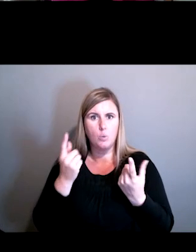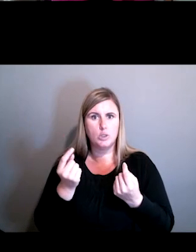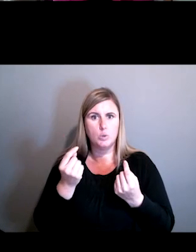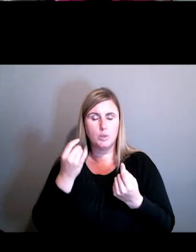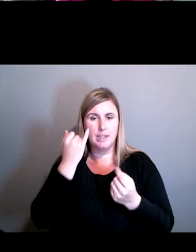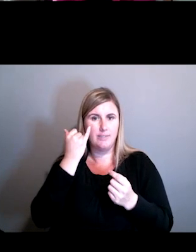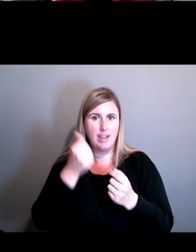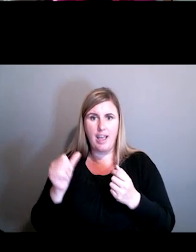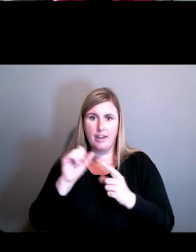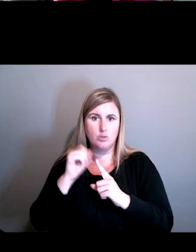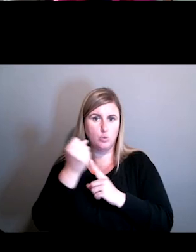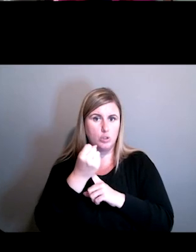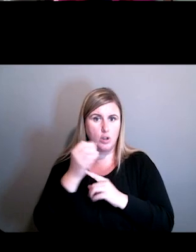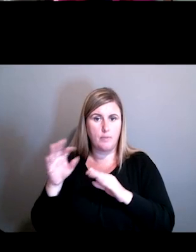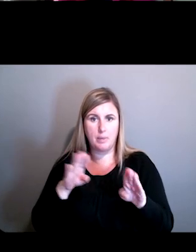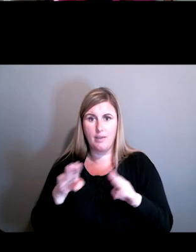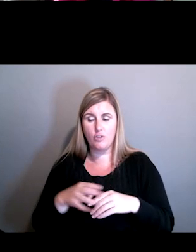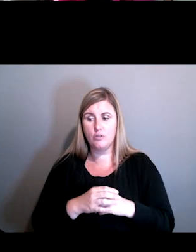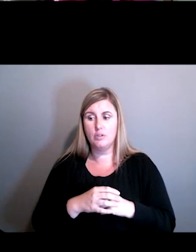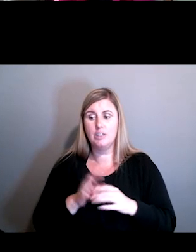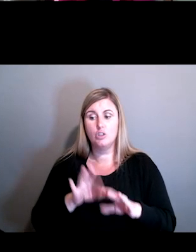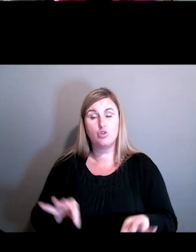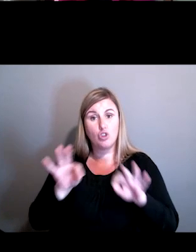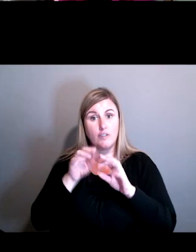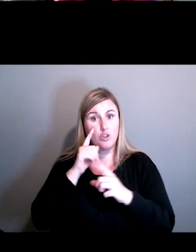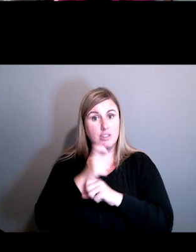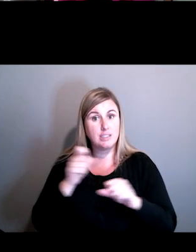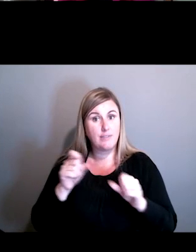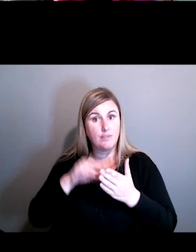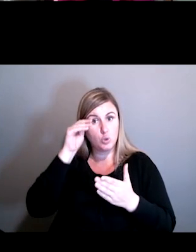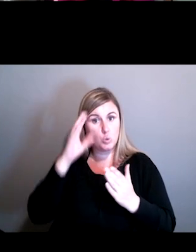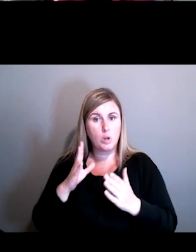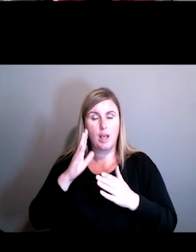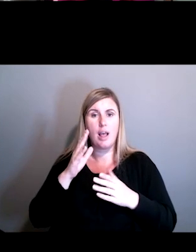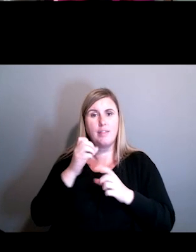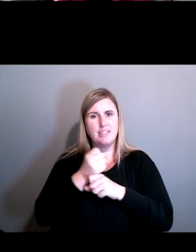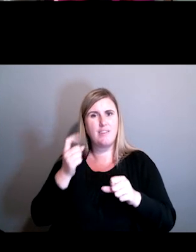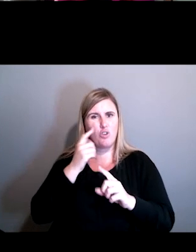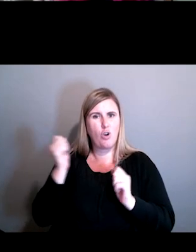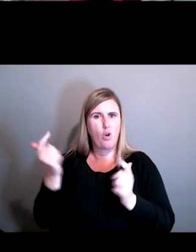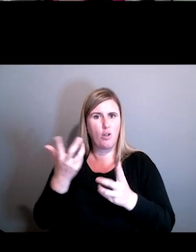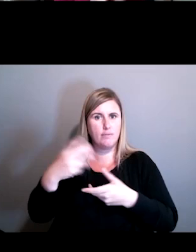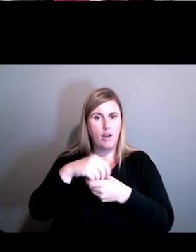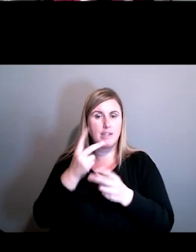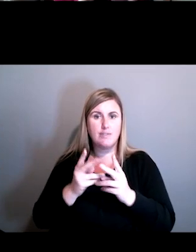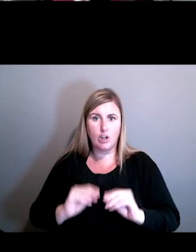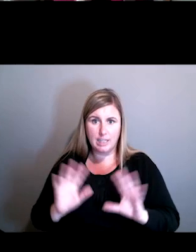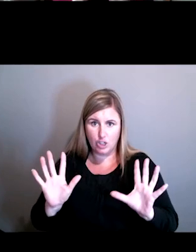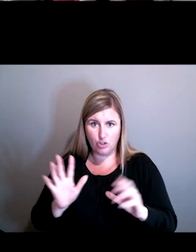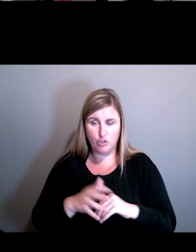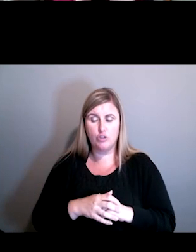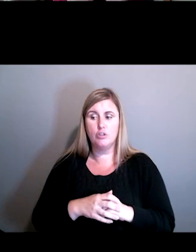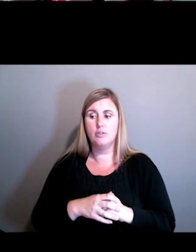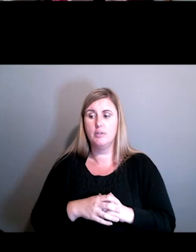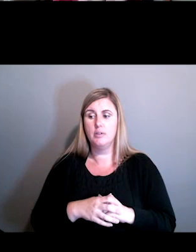is critical for the safety of the student and for everyone else involved that it is very clear. And as I was writing this section, honestly,